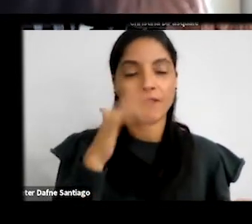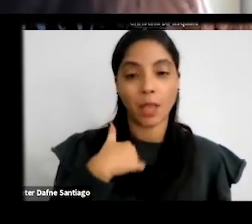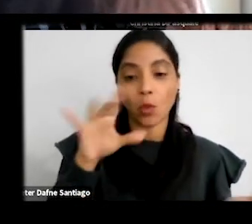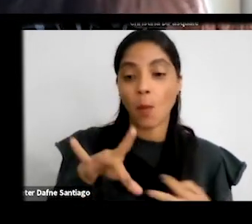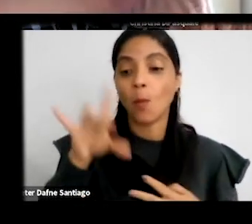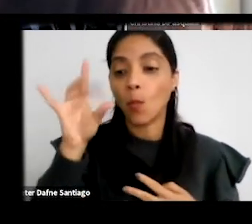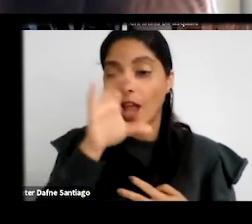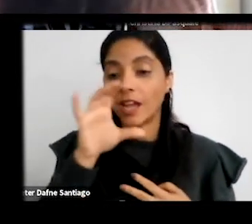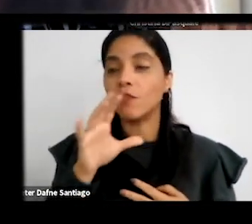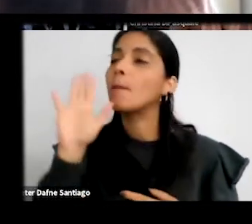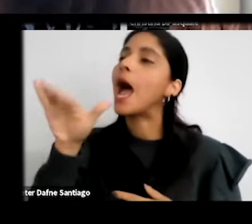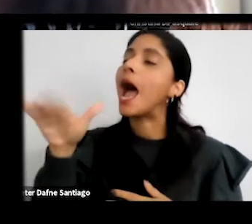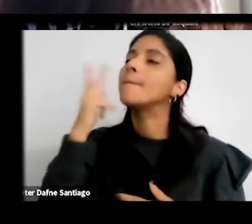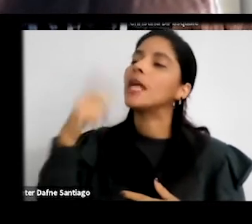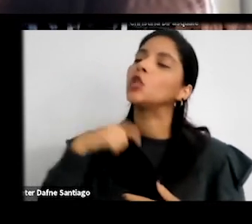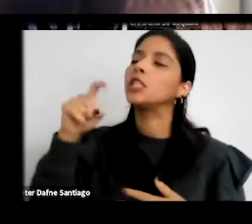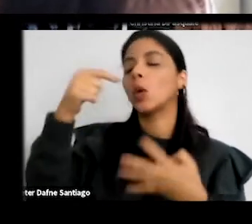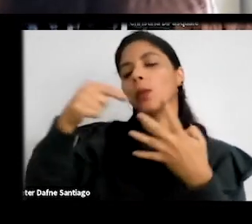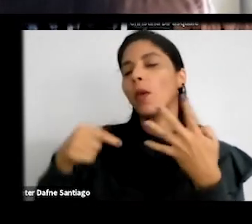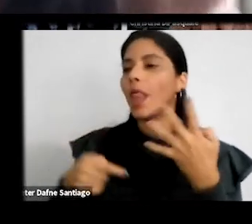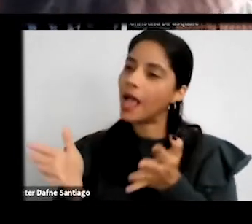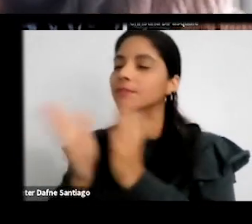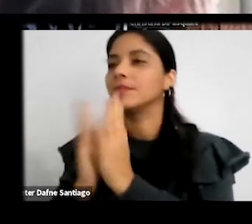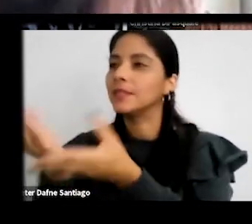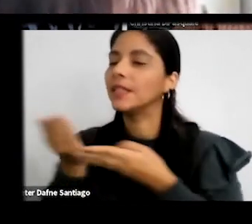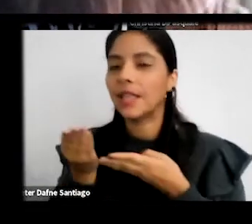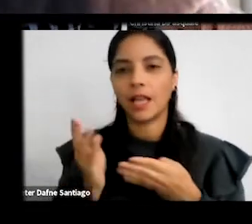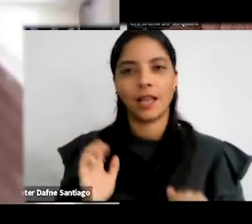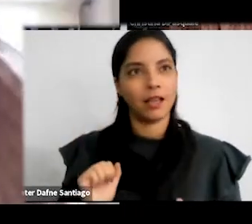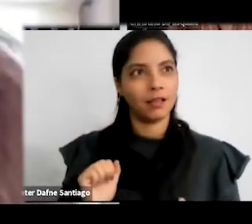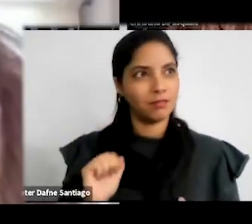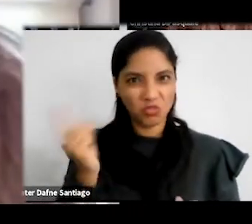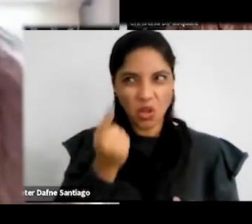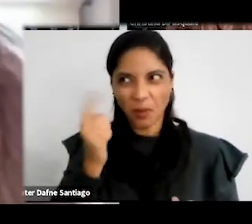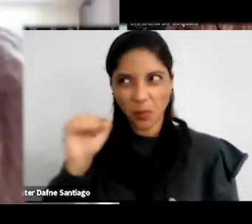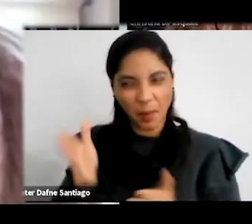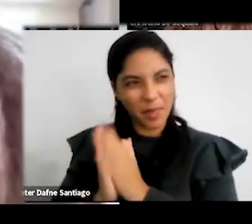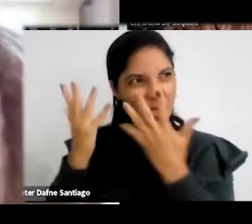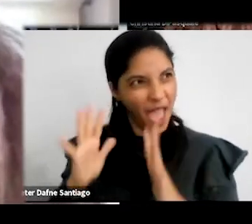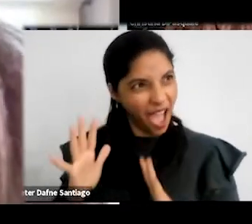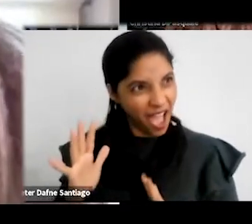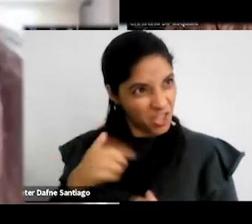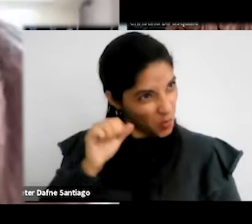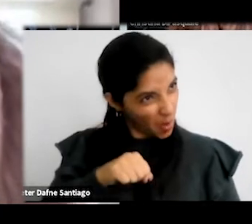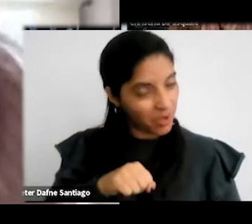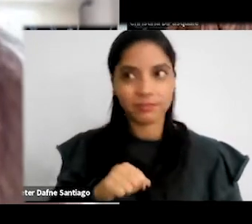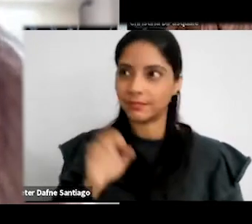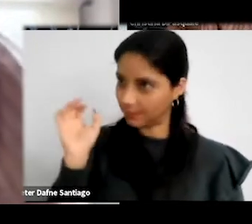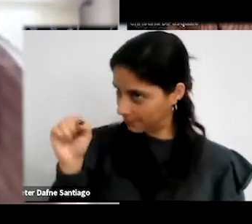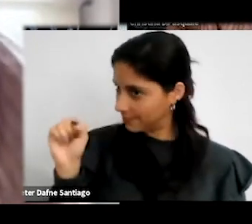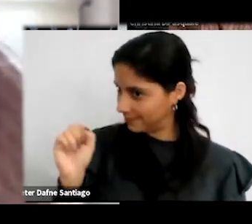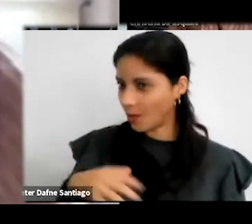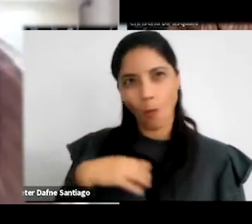papers and just sit there I just want to look at Pierre Thomas's papers all day. I can do that. Cool. So I didn't even know